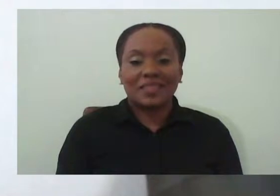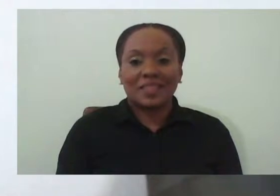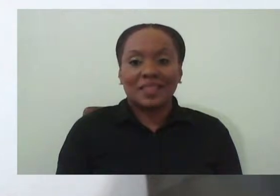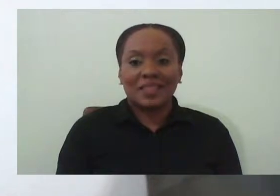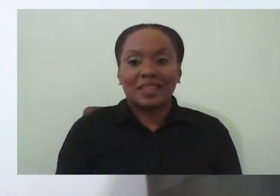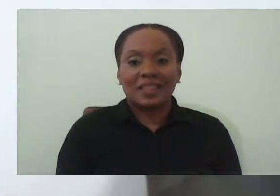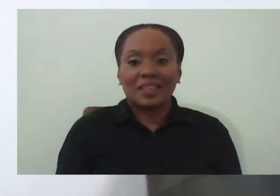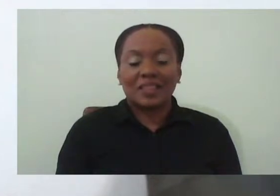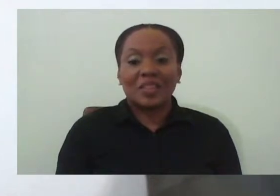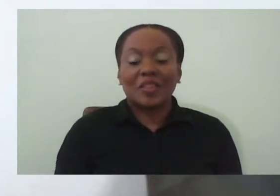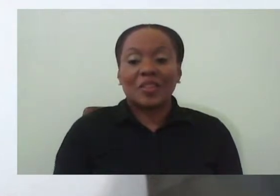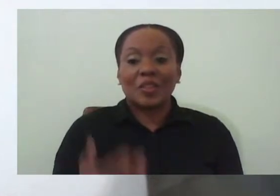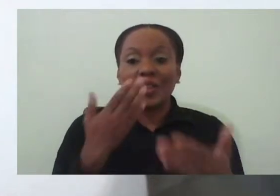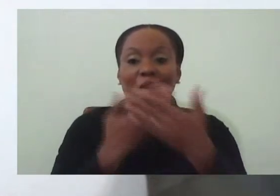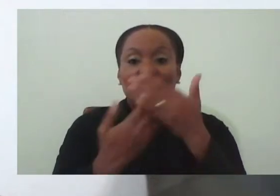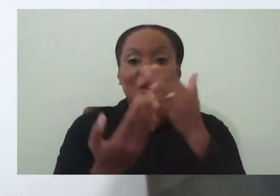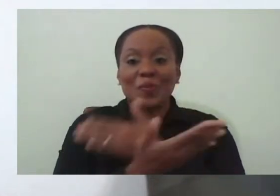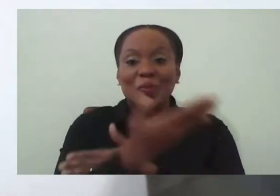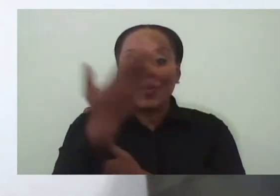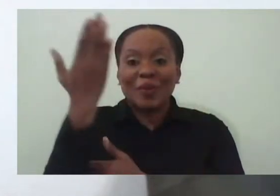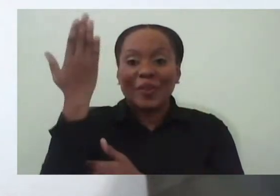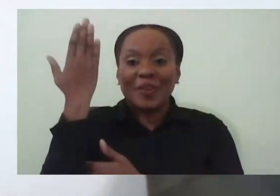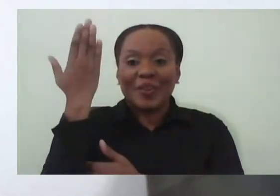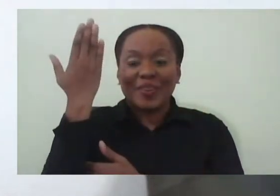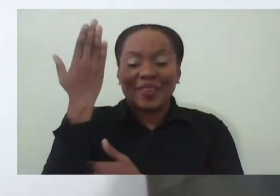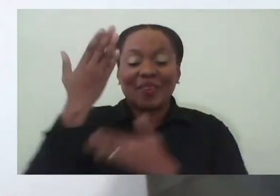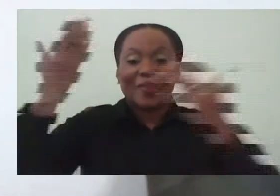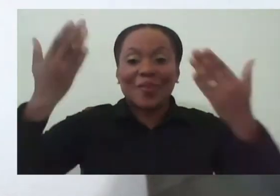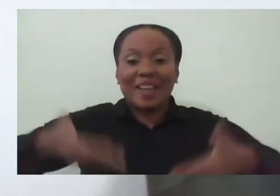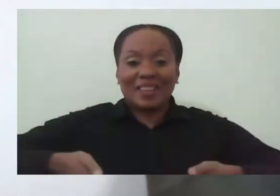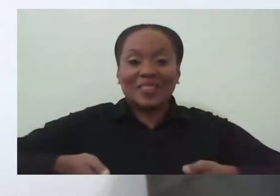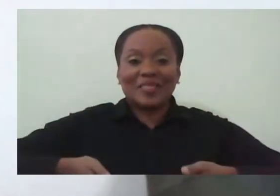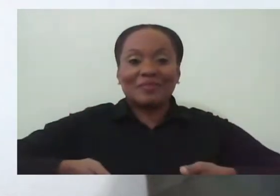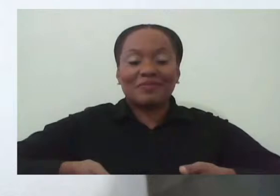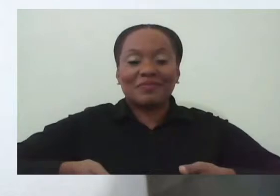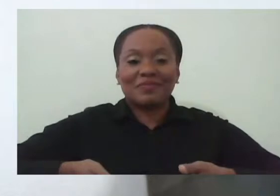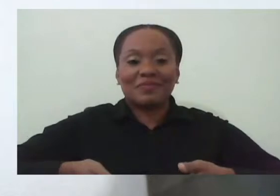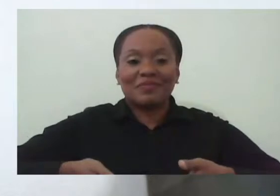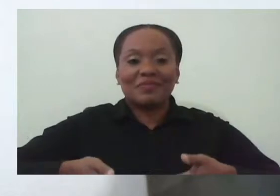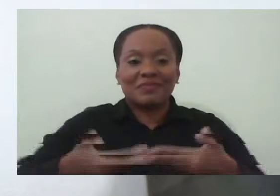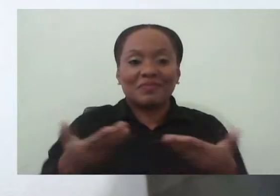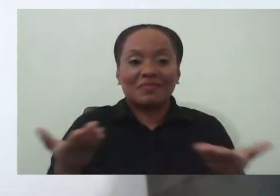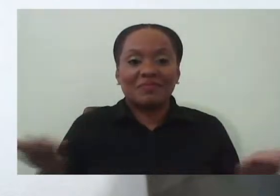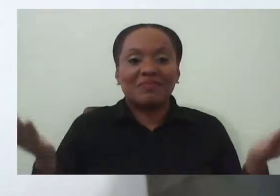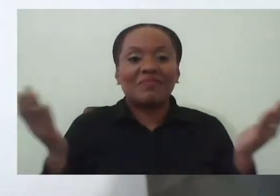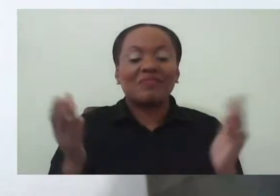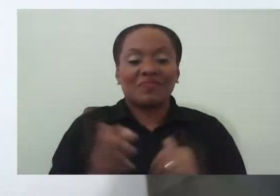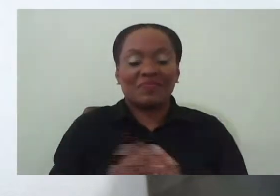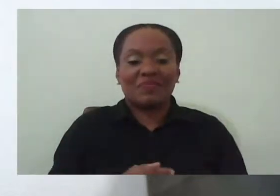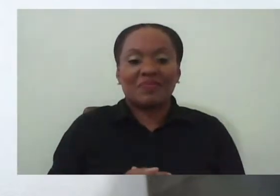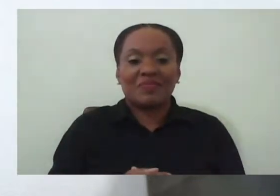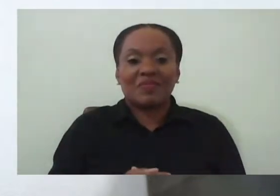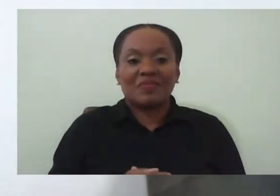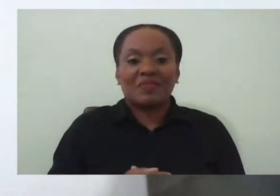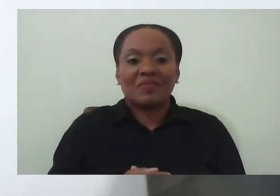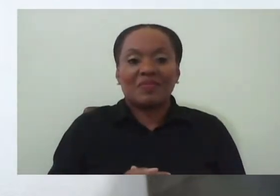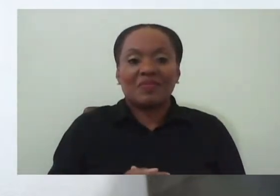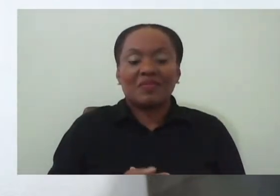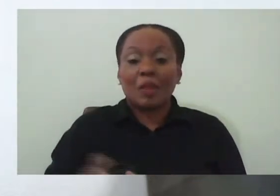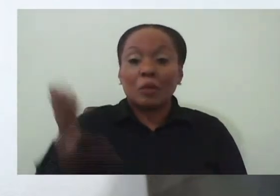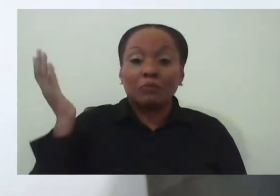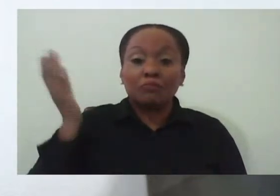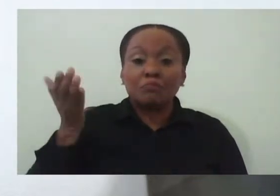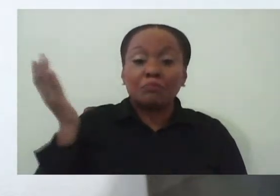Well, good morning and welcome to this and the latest in the series of forums that we are putting